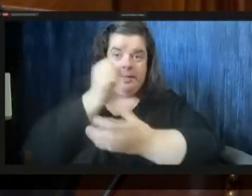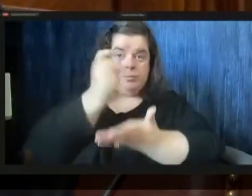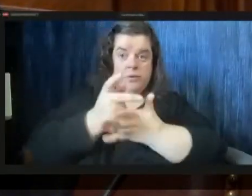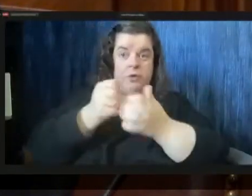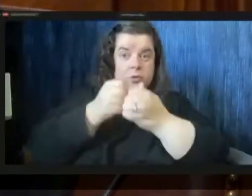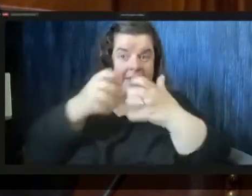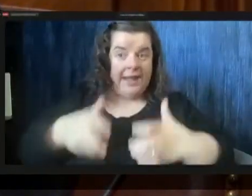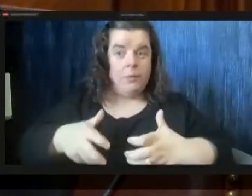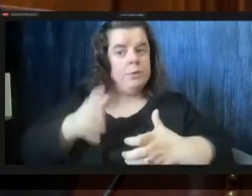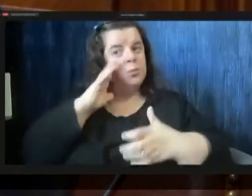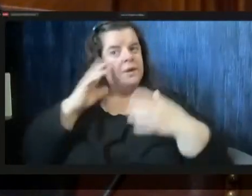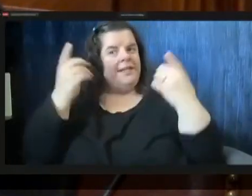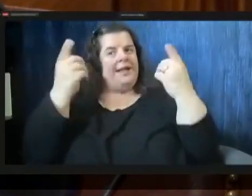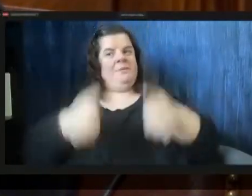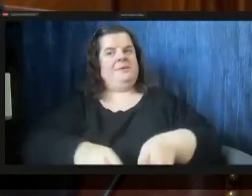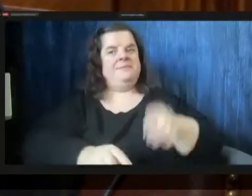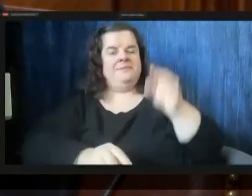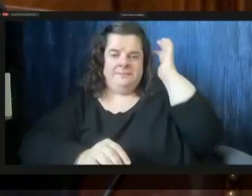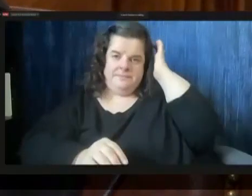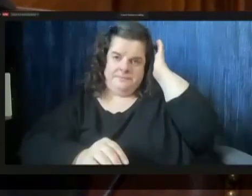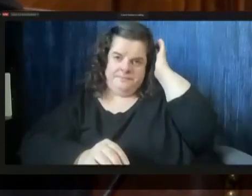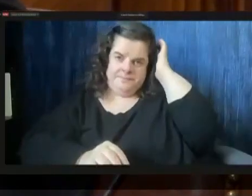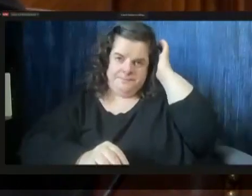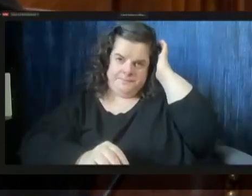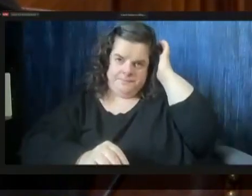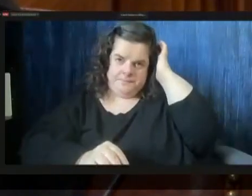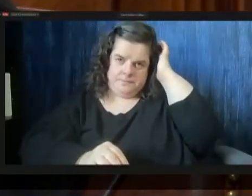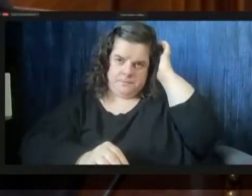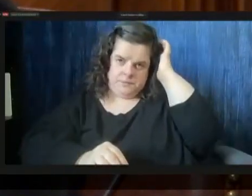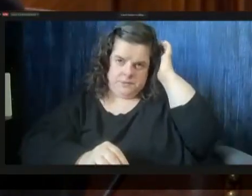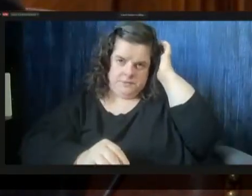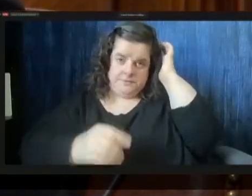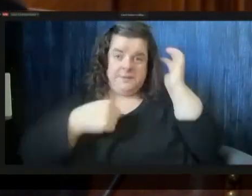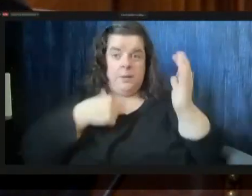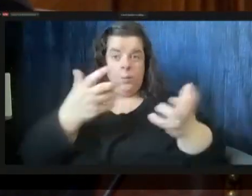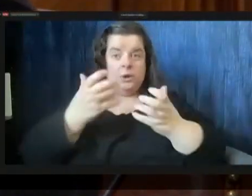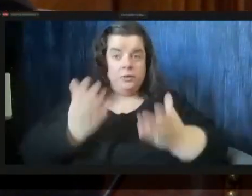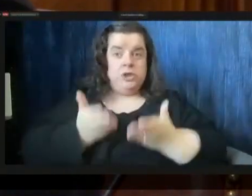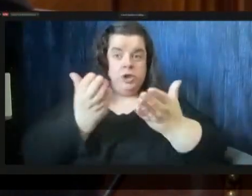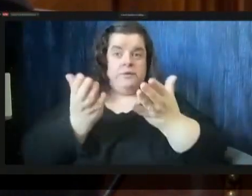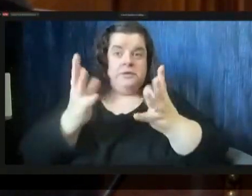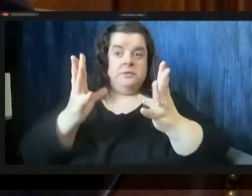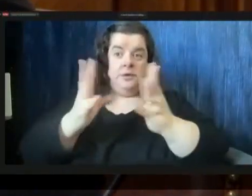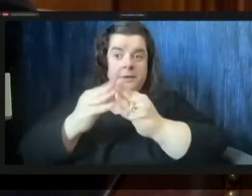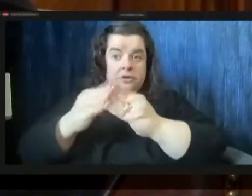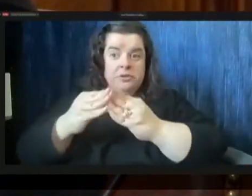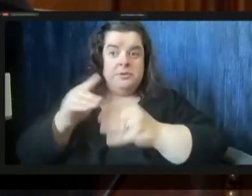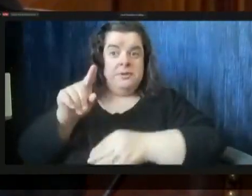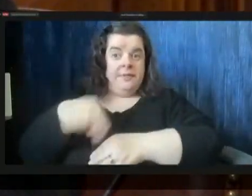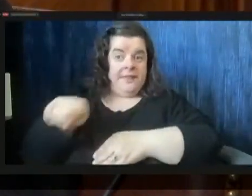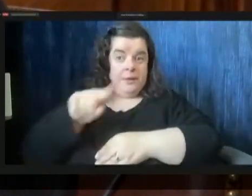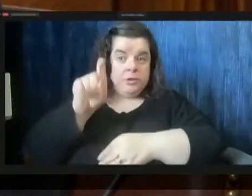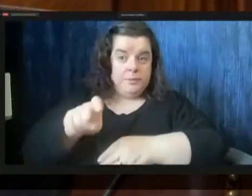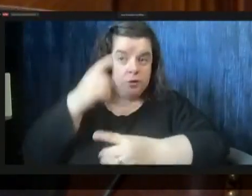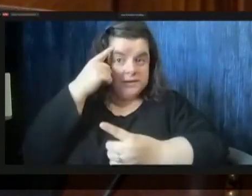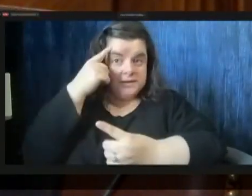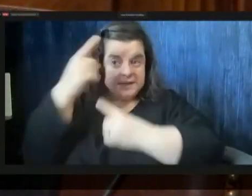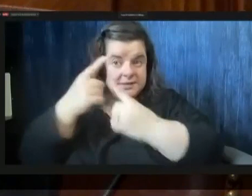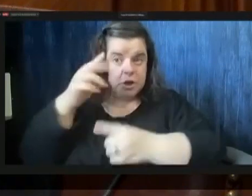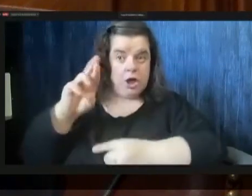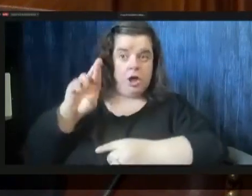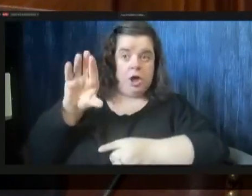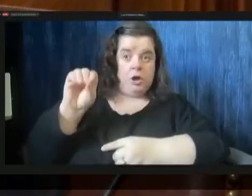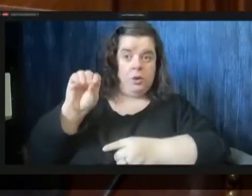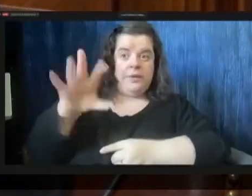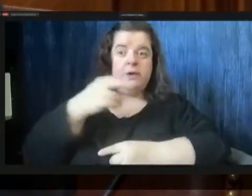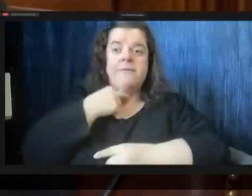that's what's going to happen. So I just want to encourage the commissions that are supposed to consider the RCO's voice to do